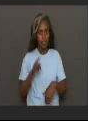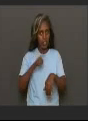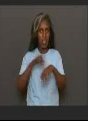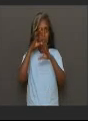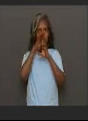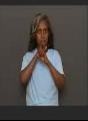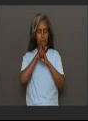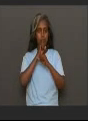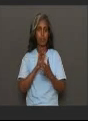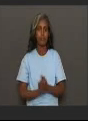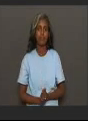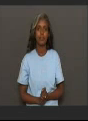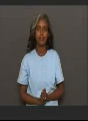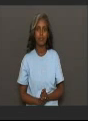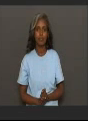Time's up.